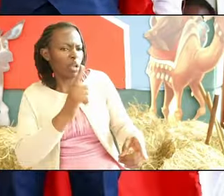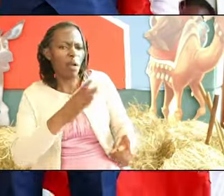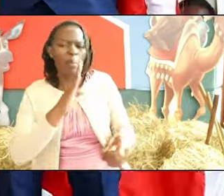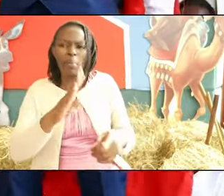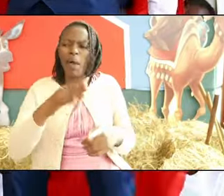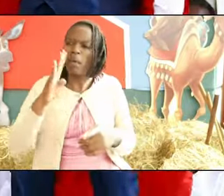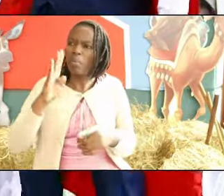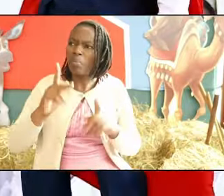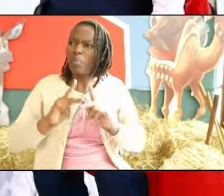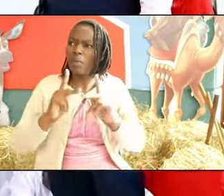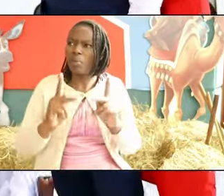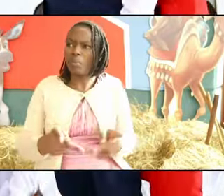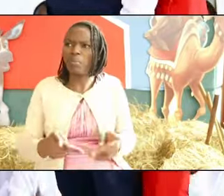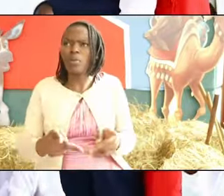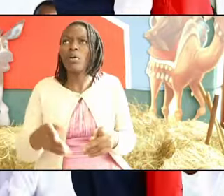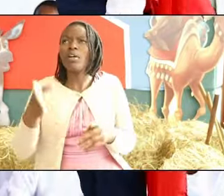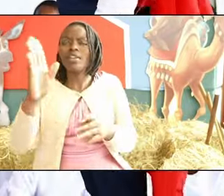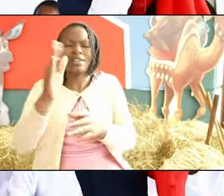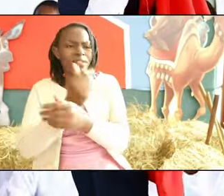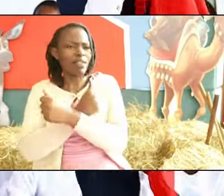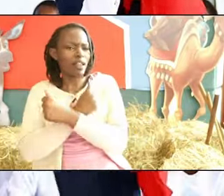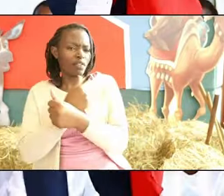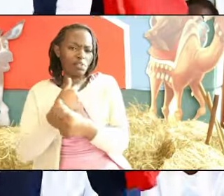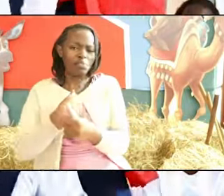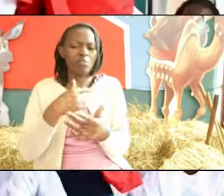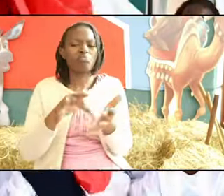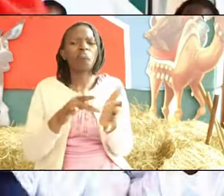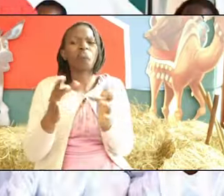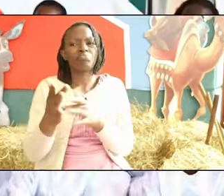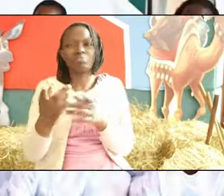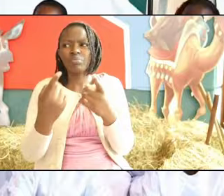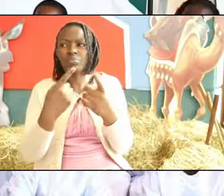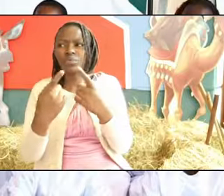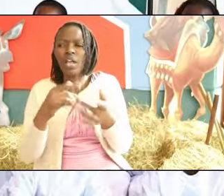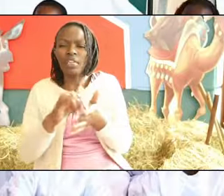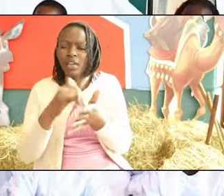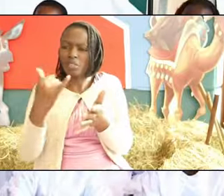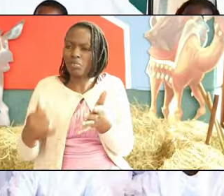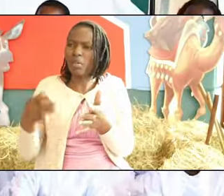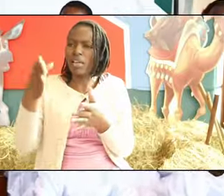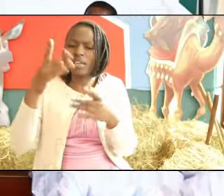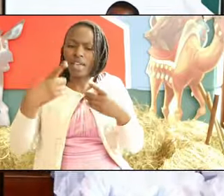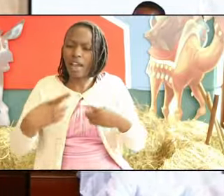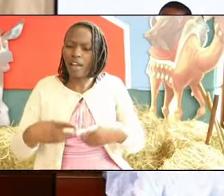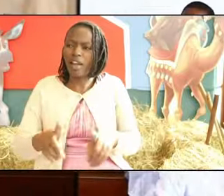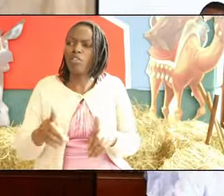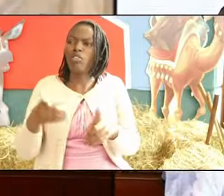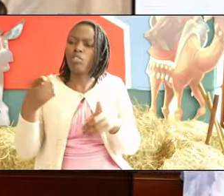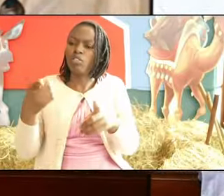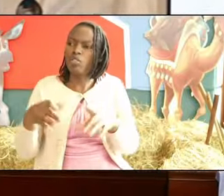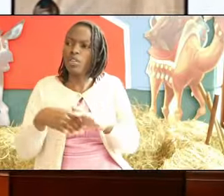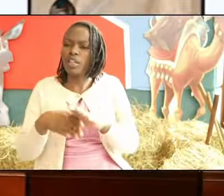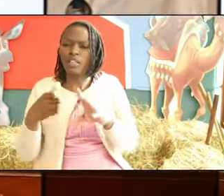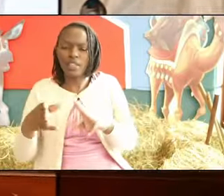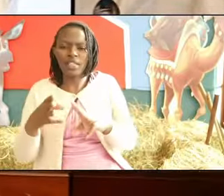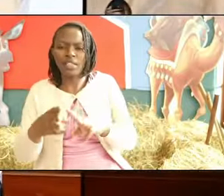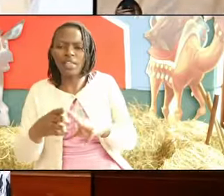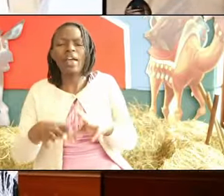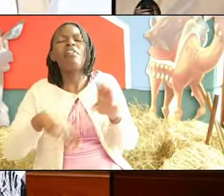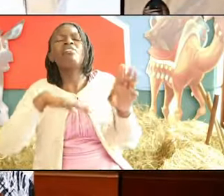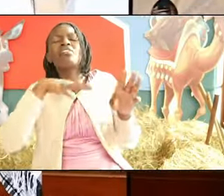with a single whip? He hates you. That's why he'll allow you to die such a cruel